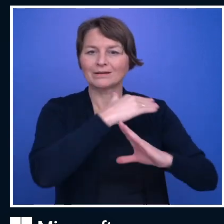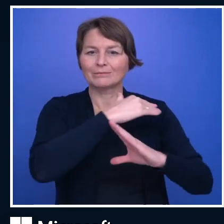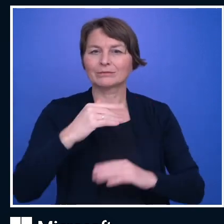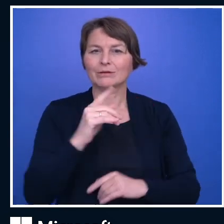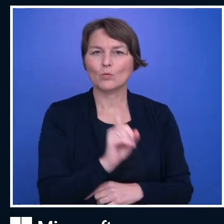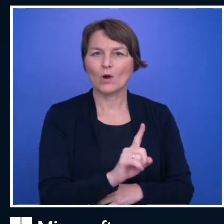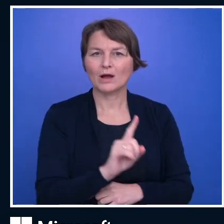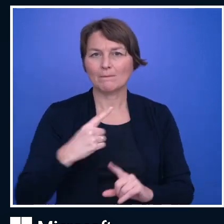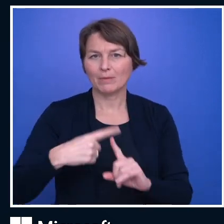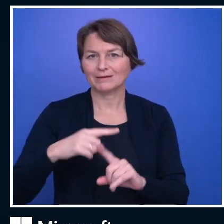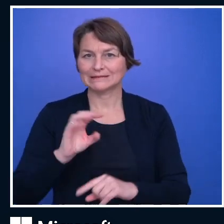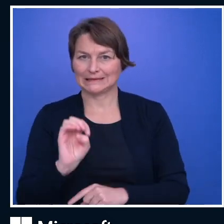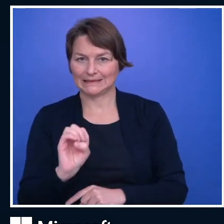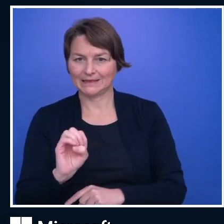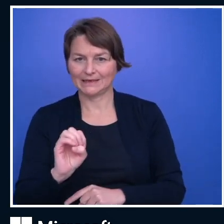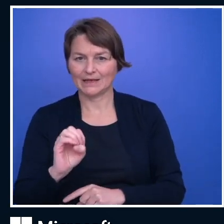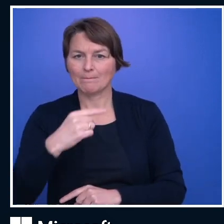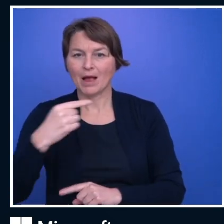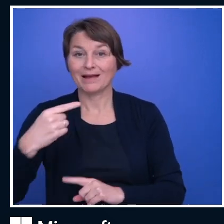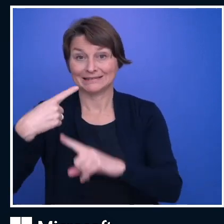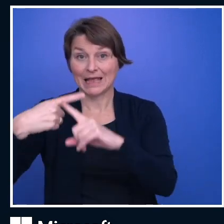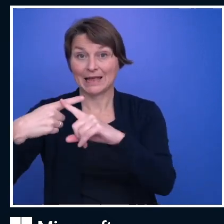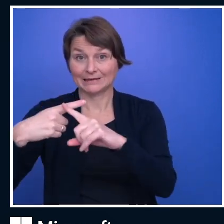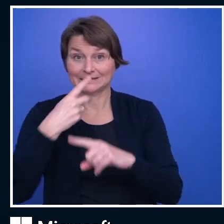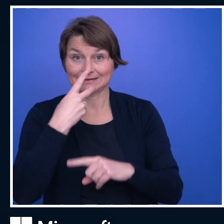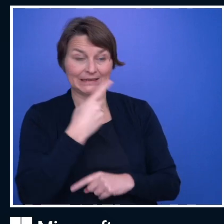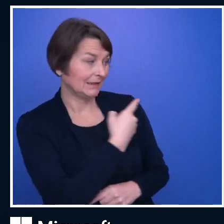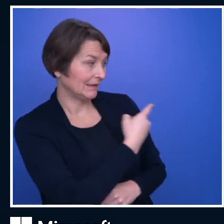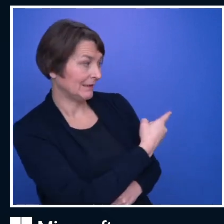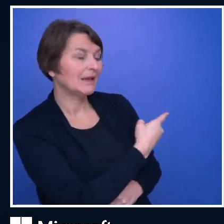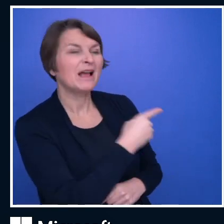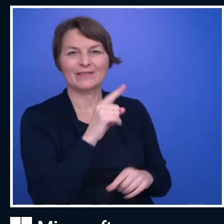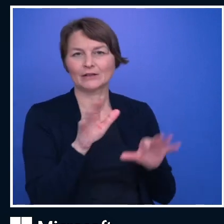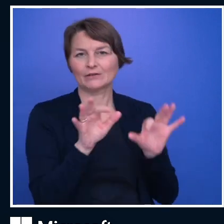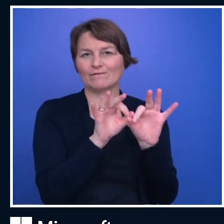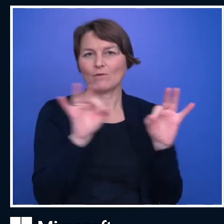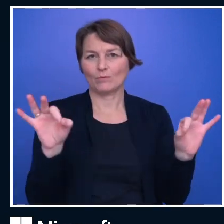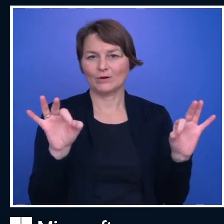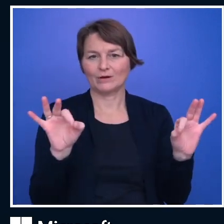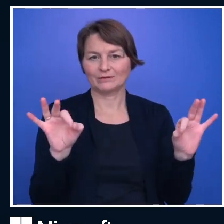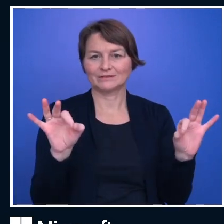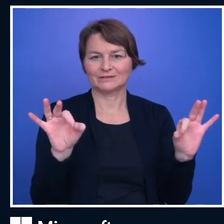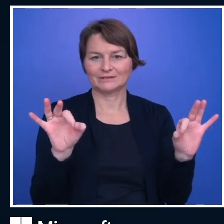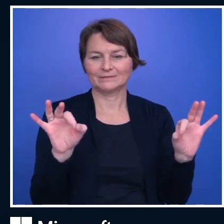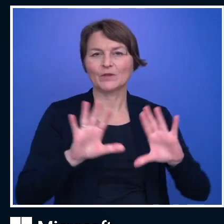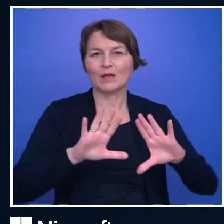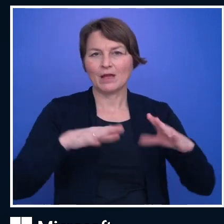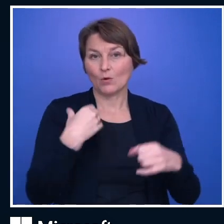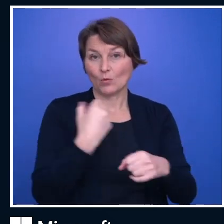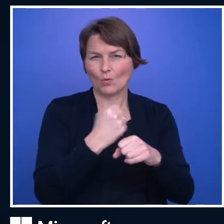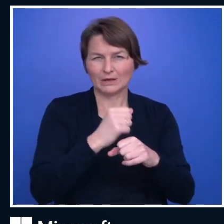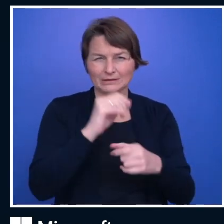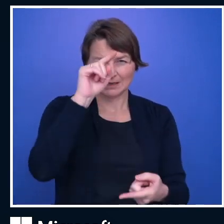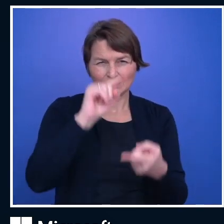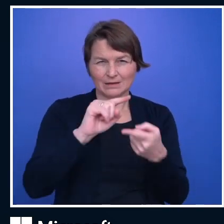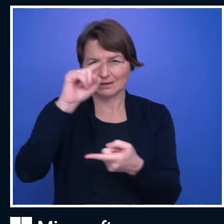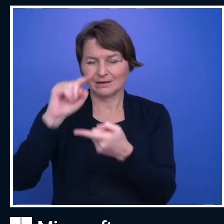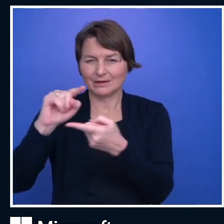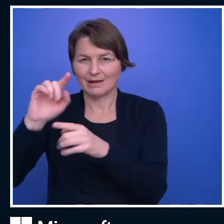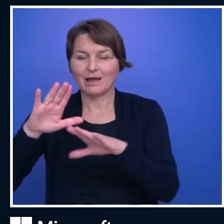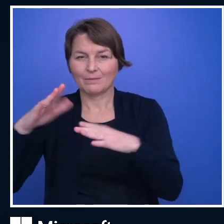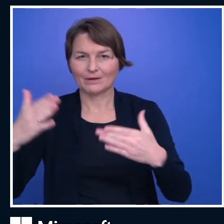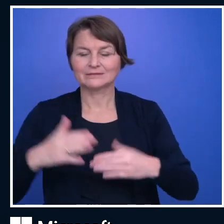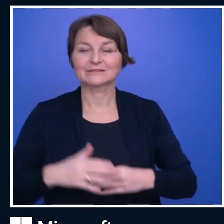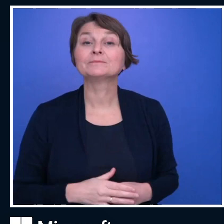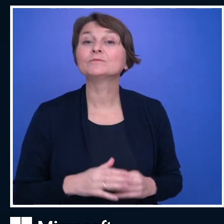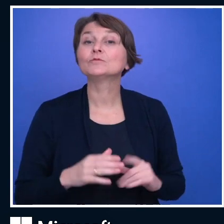in layman terms, it packs all your values in the margin of 0 to 1. That's what sigmoid function does. So at the end of the day, you can use